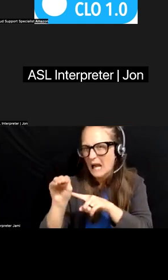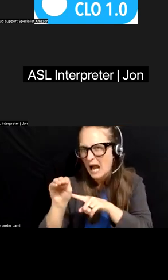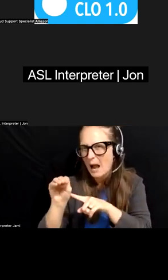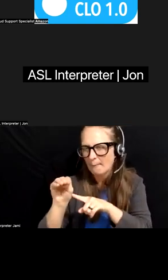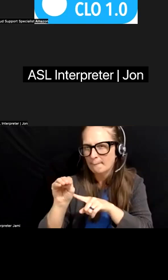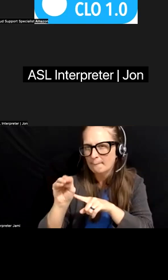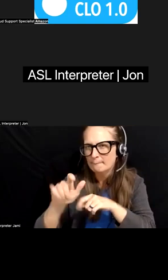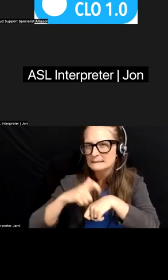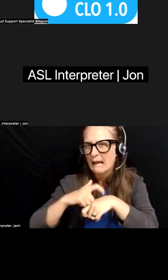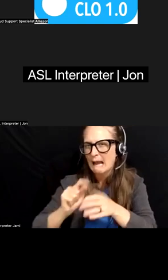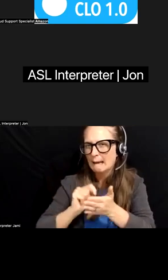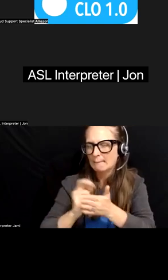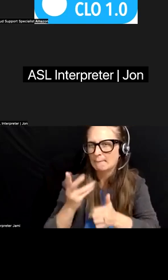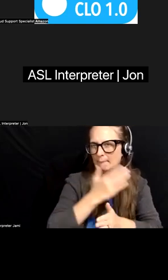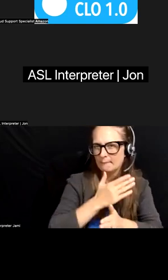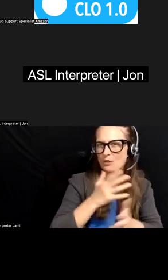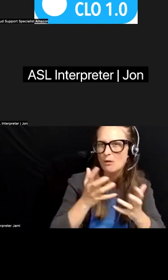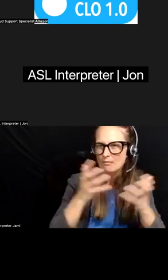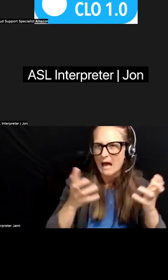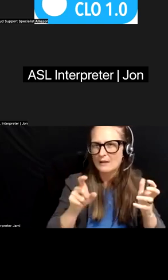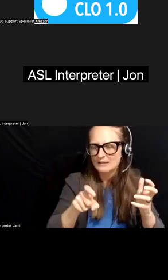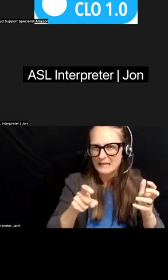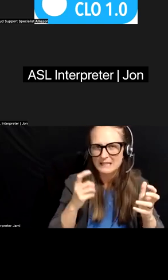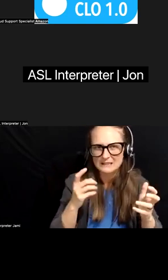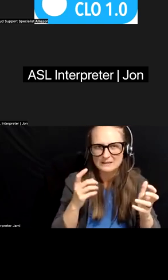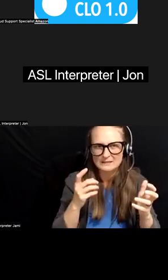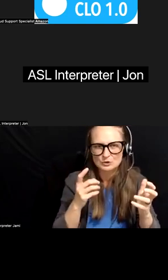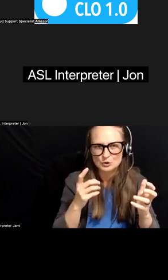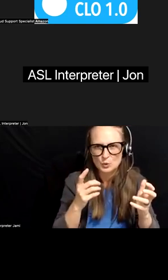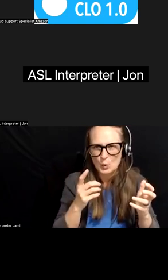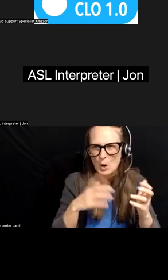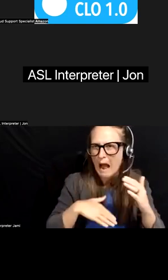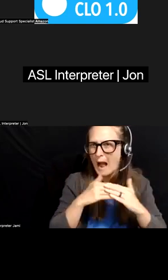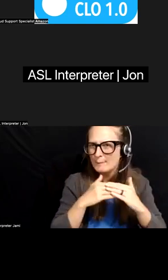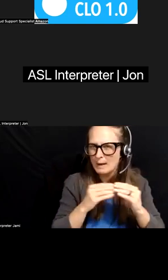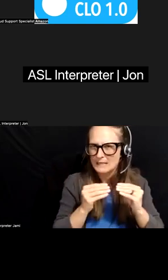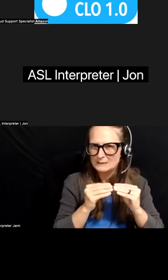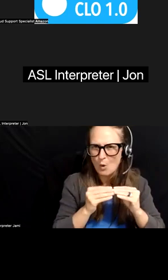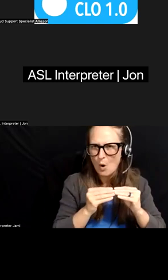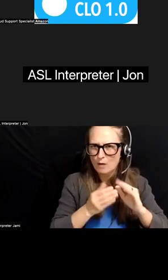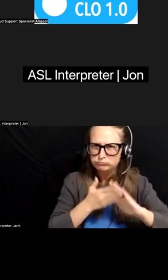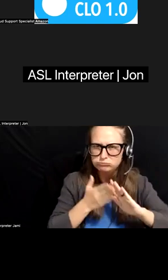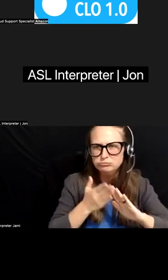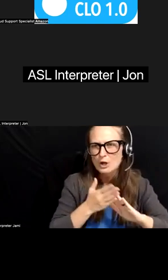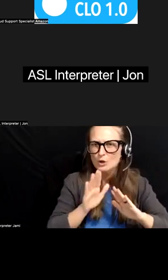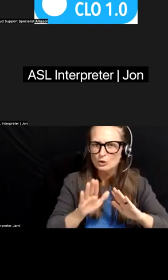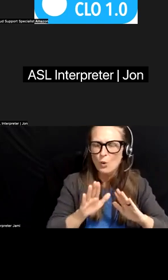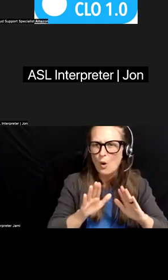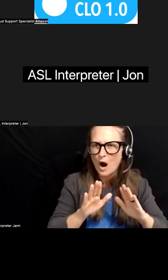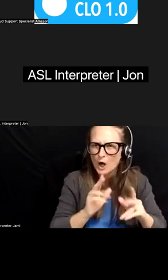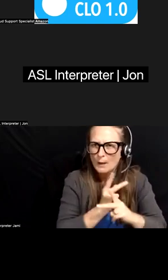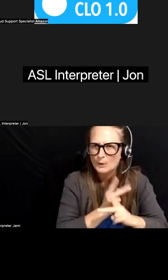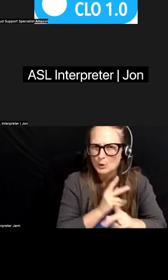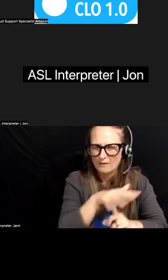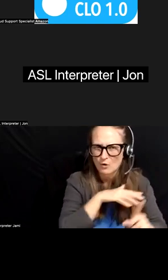needs to optimize your compute environment. So they had their own data centers, and they realized it's